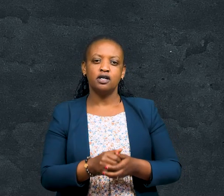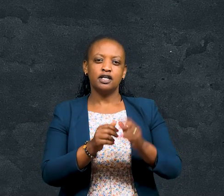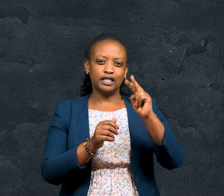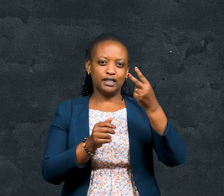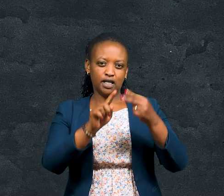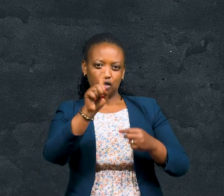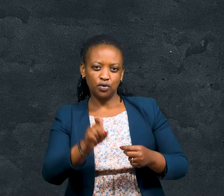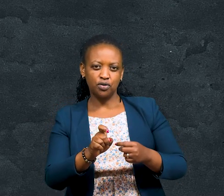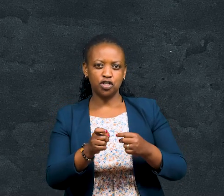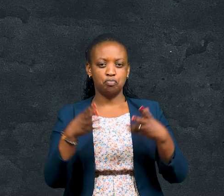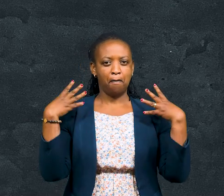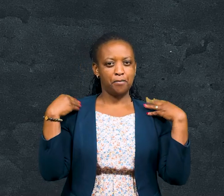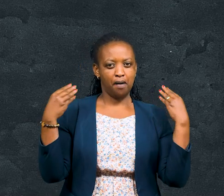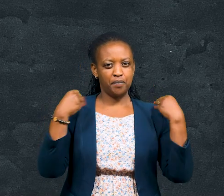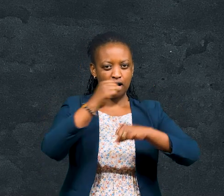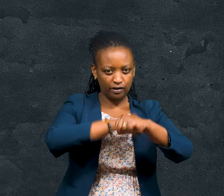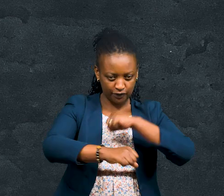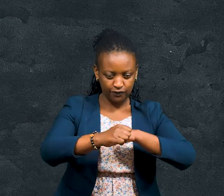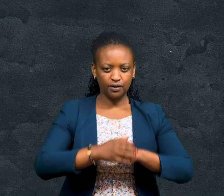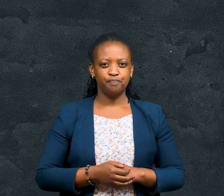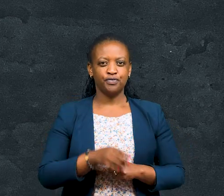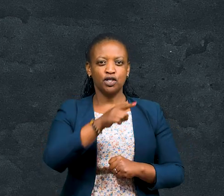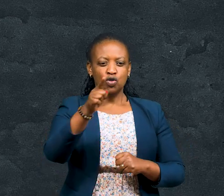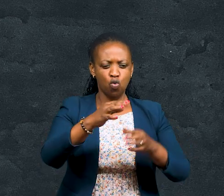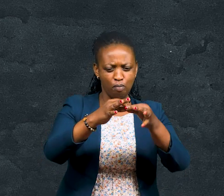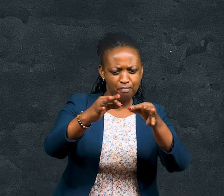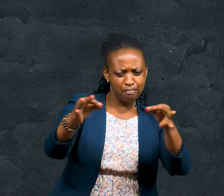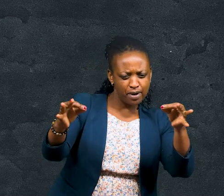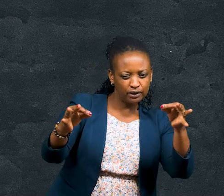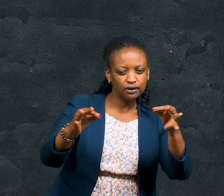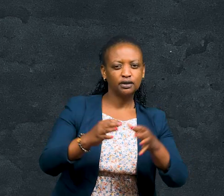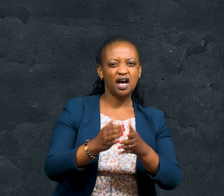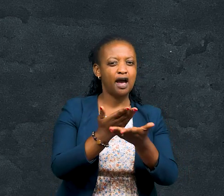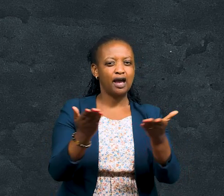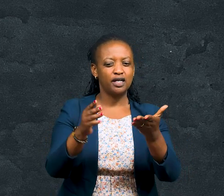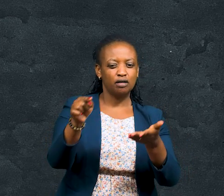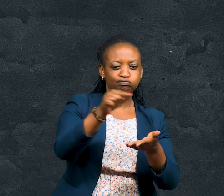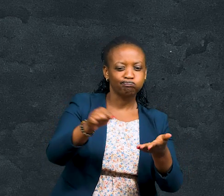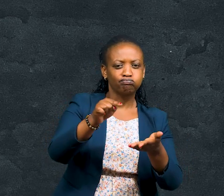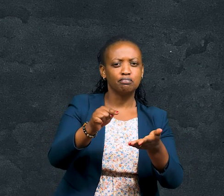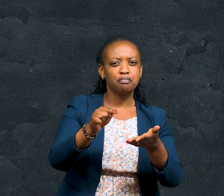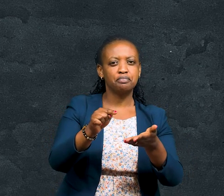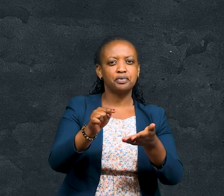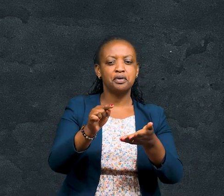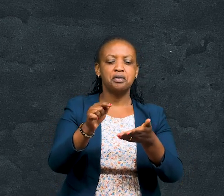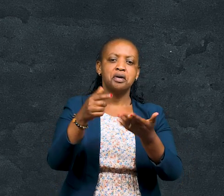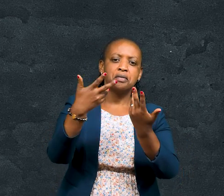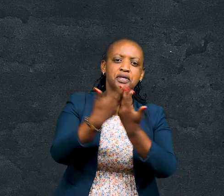The second question is a practical activity. You have to measure any circular